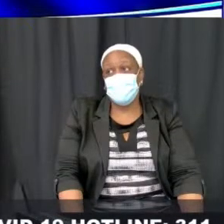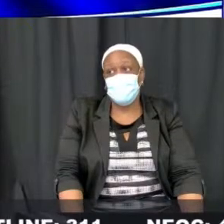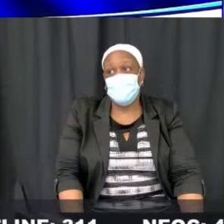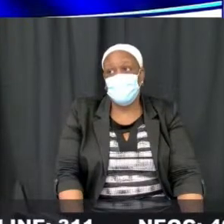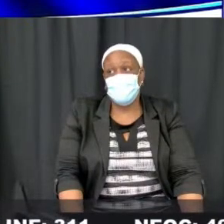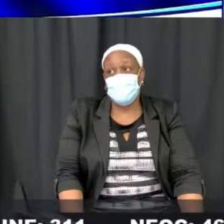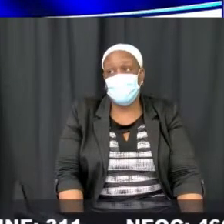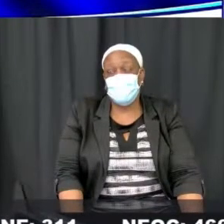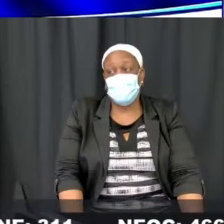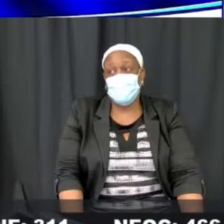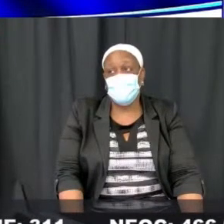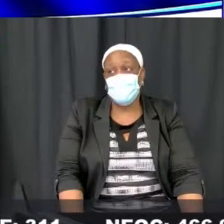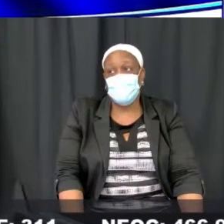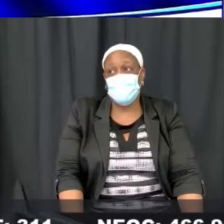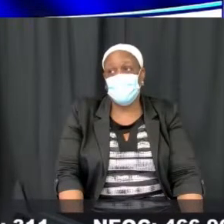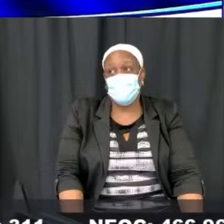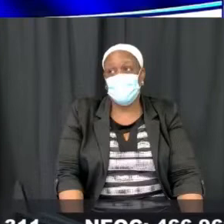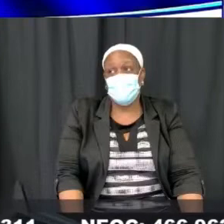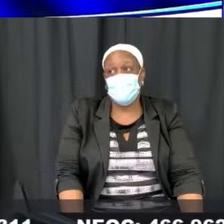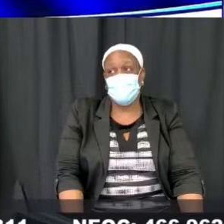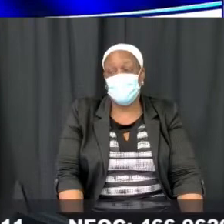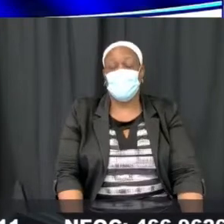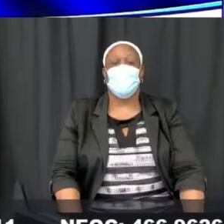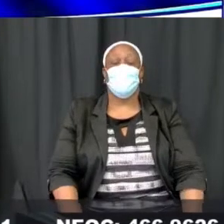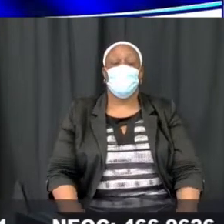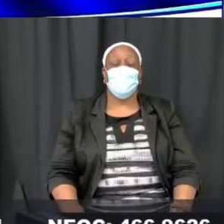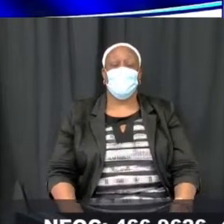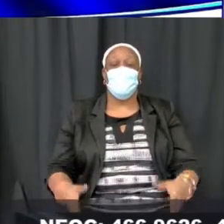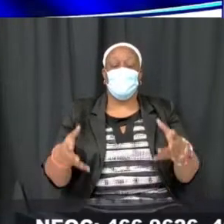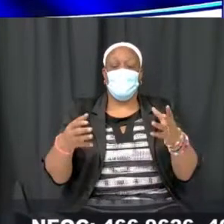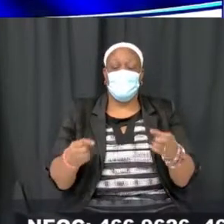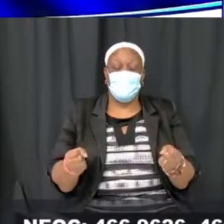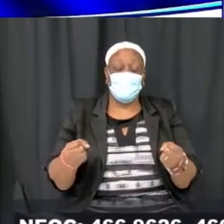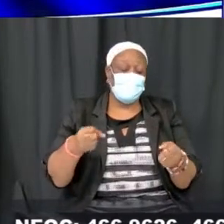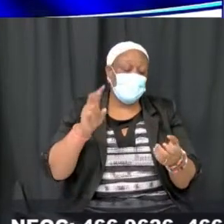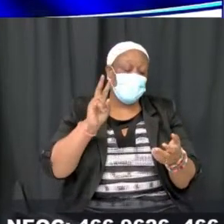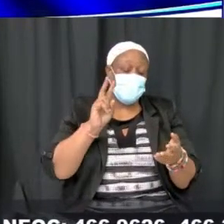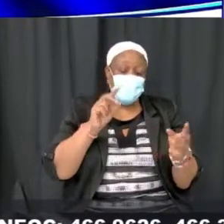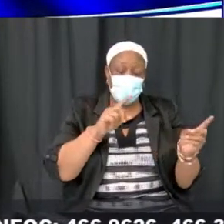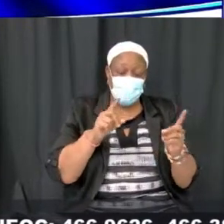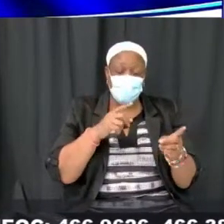so that the public sector in itself mirrors what is being demanded of